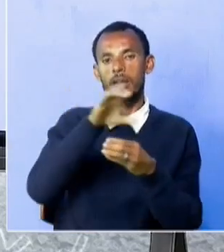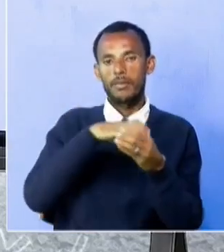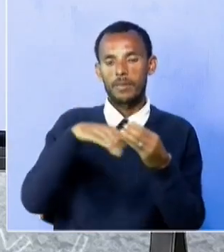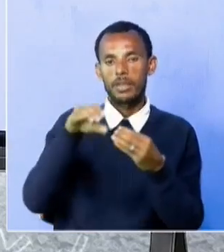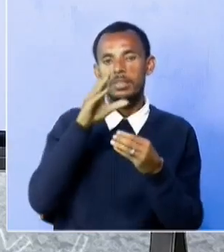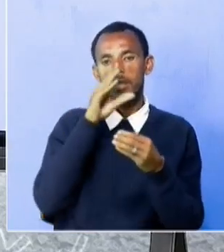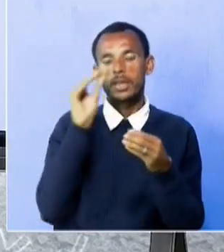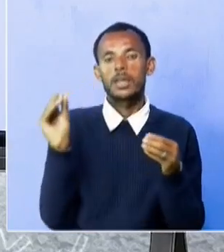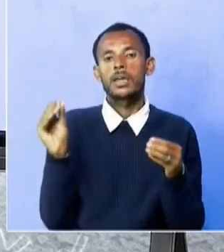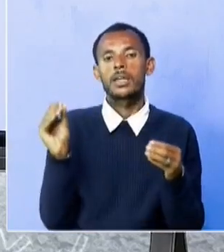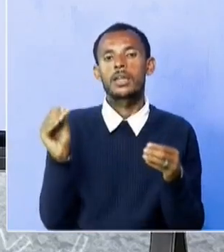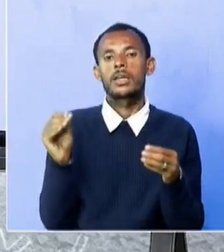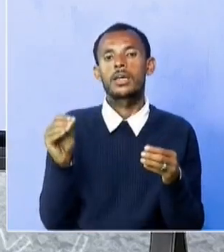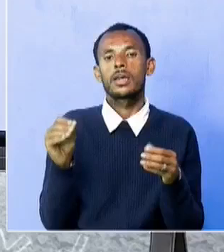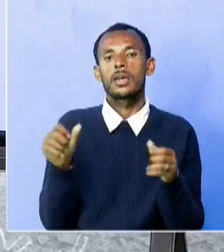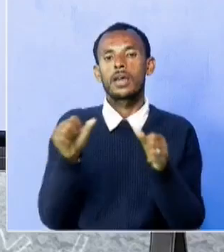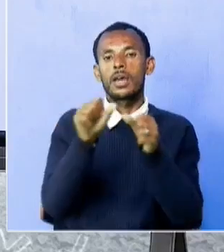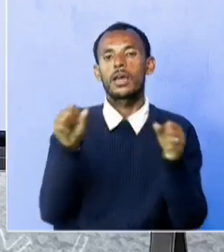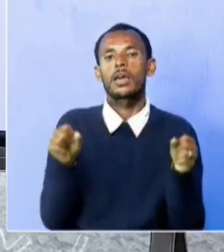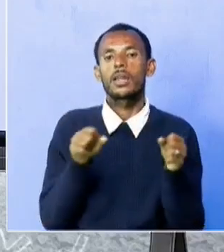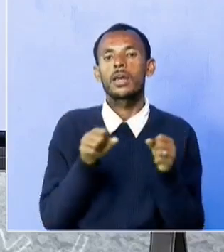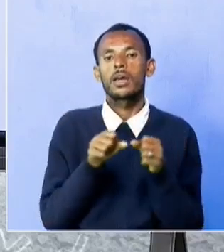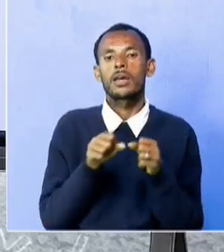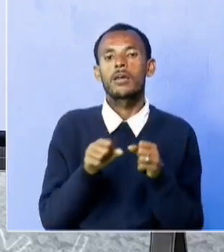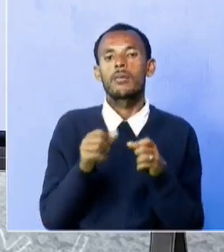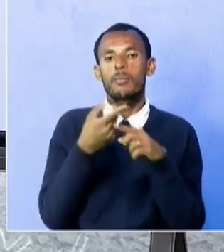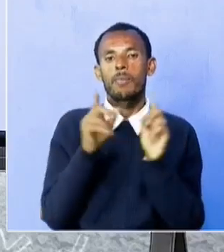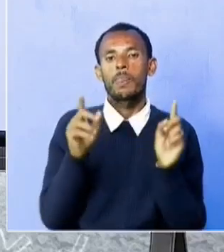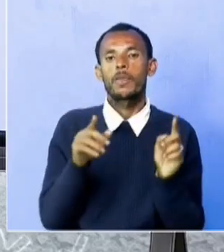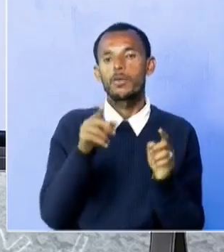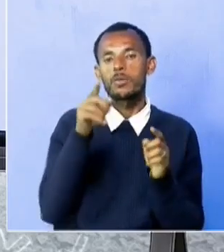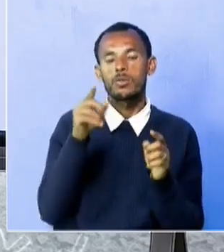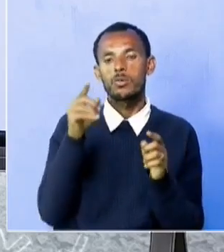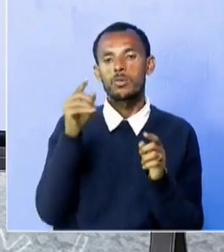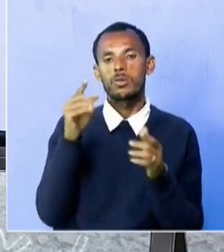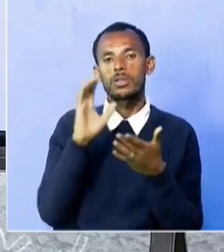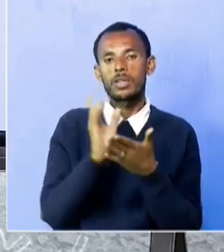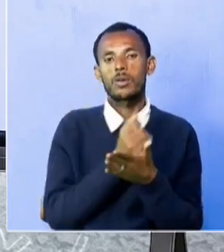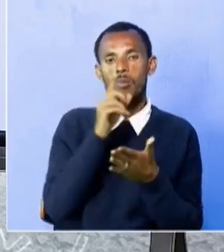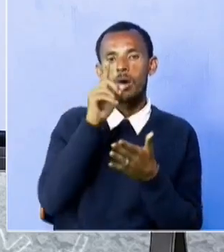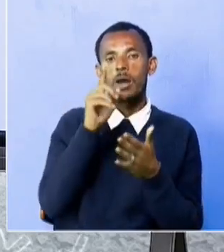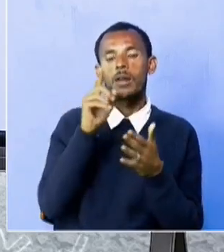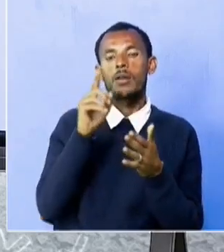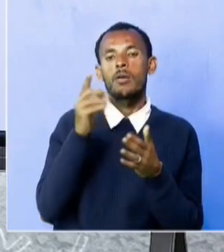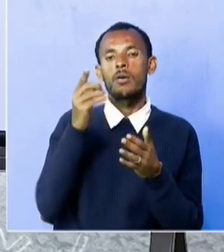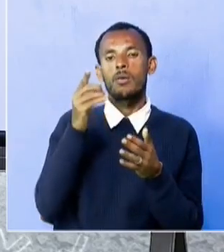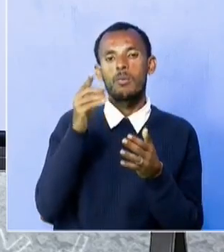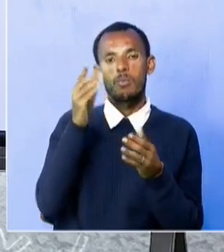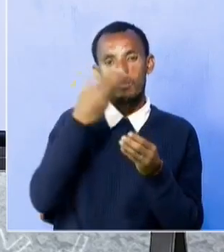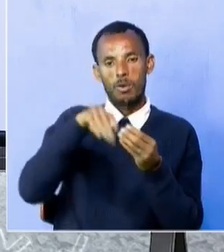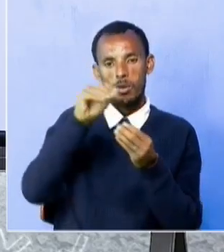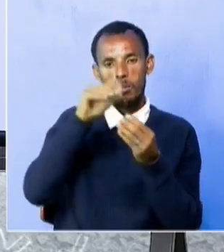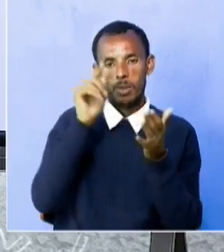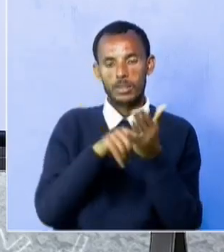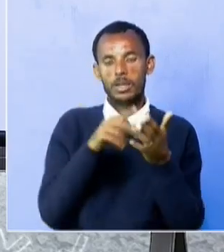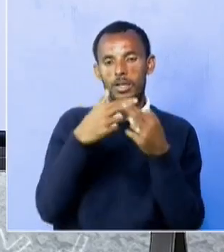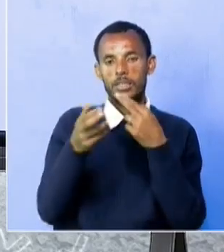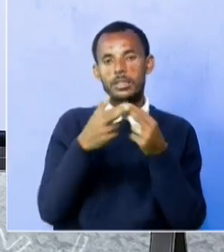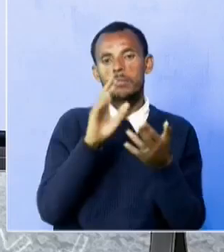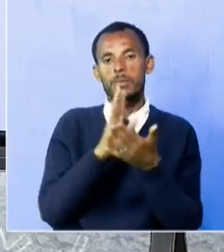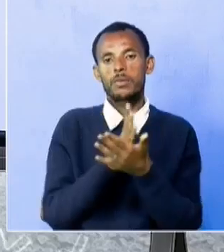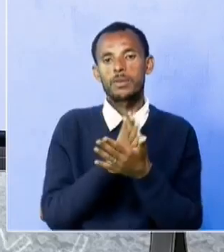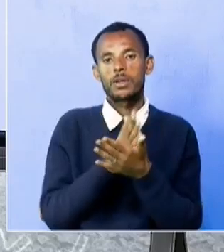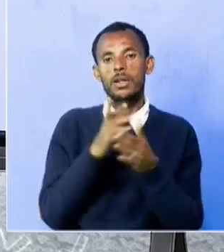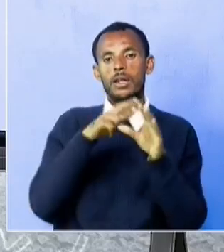and area, but you need to take one more point, that is the relationship between the